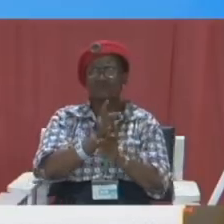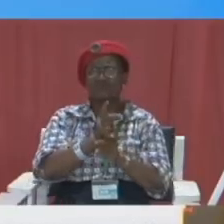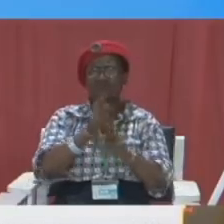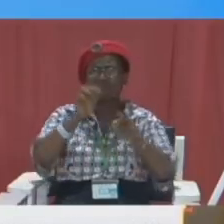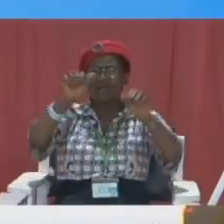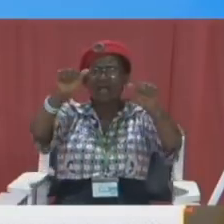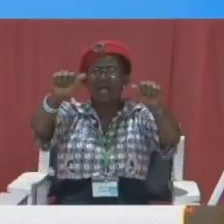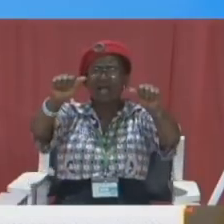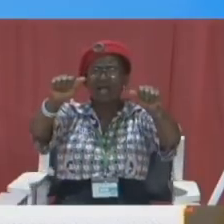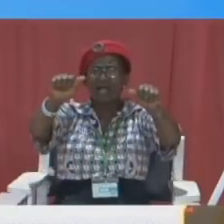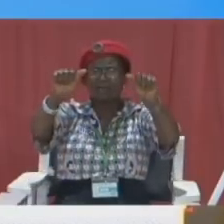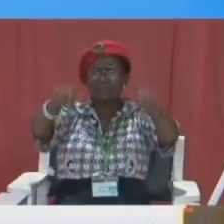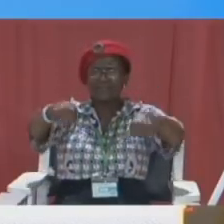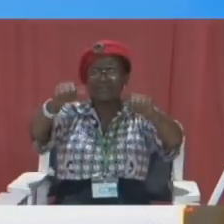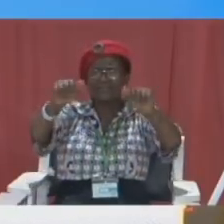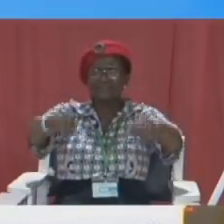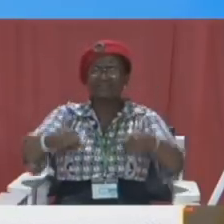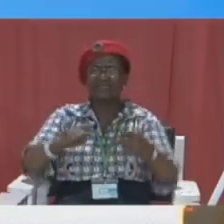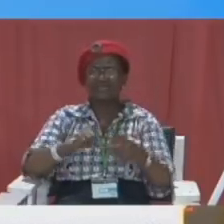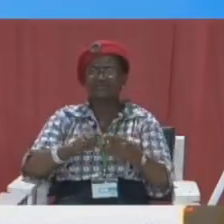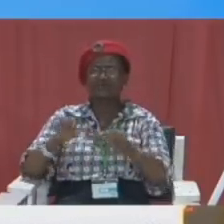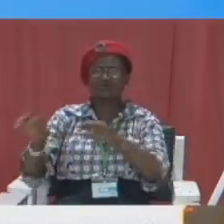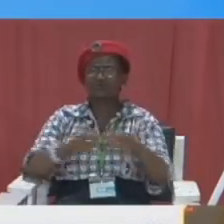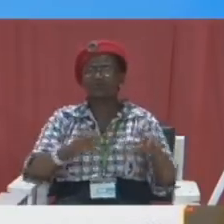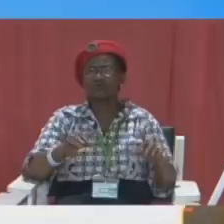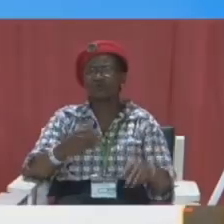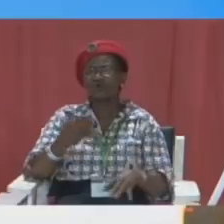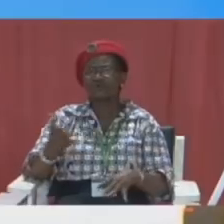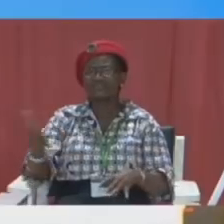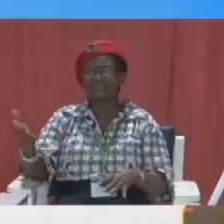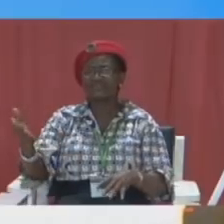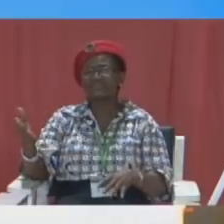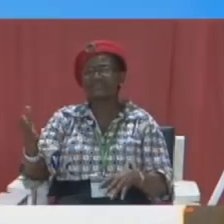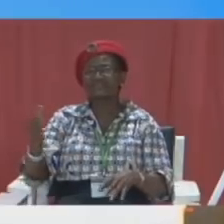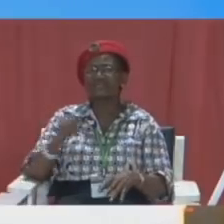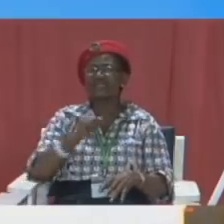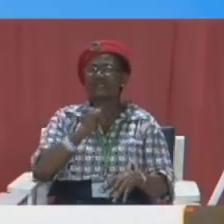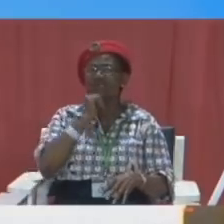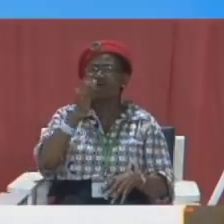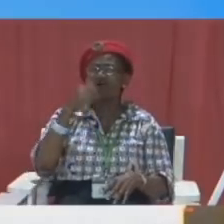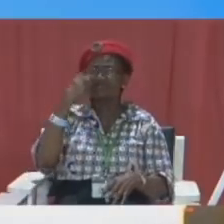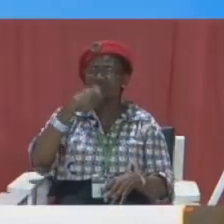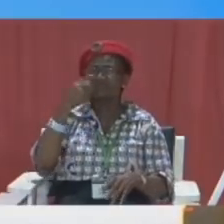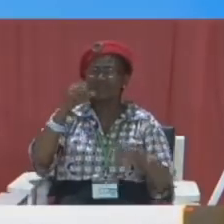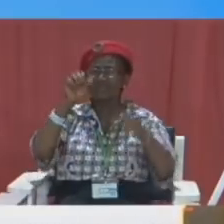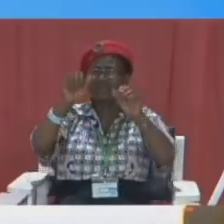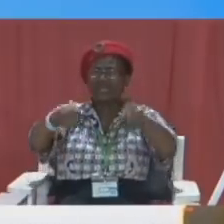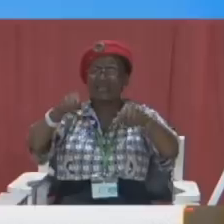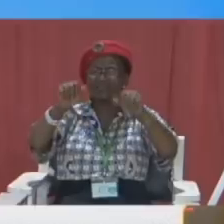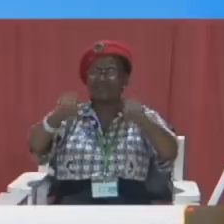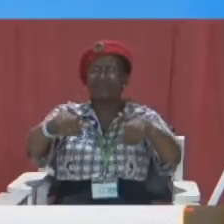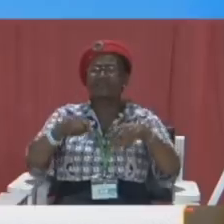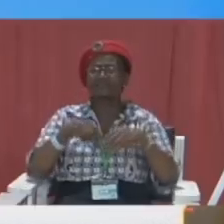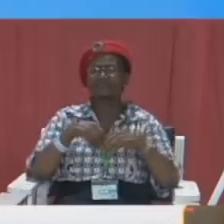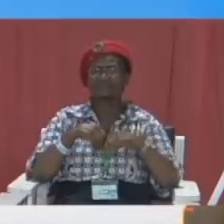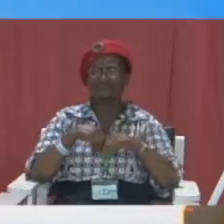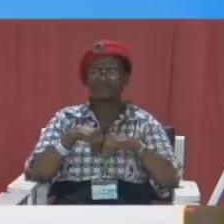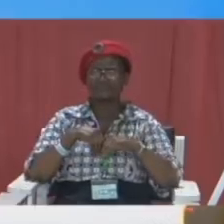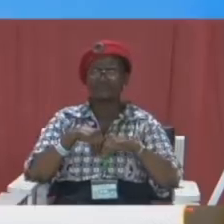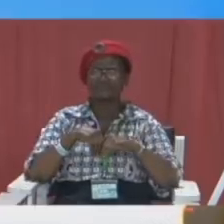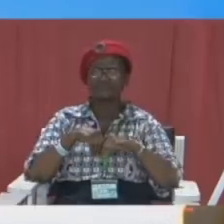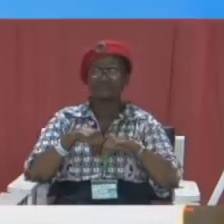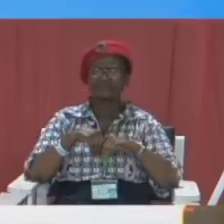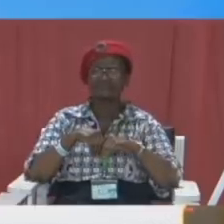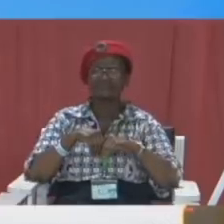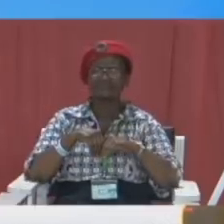ability to do things unspeakable. O fun wa ni agbara ti okun lati se ohun ti o se